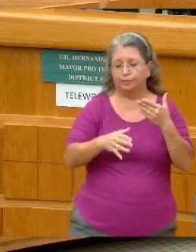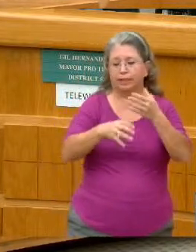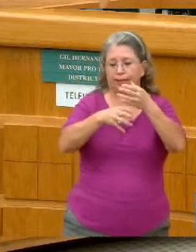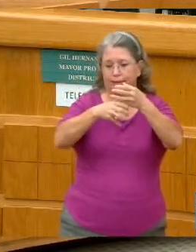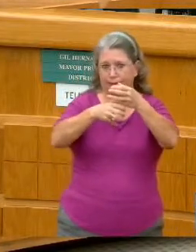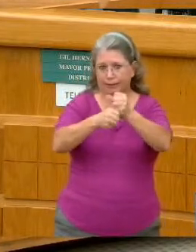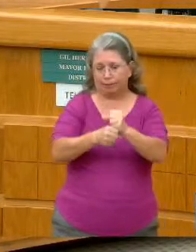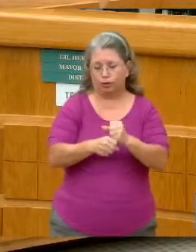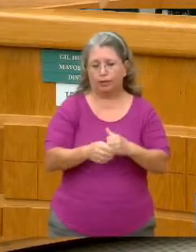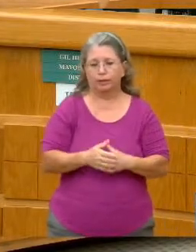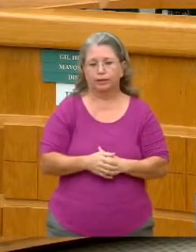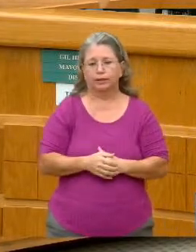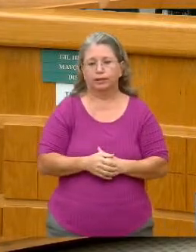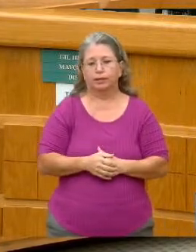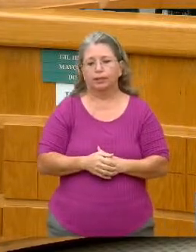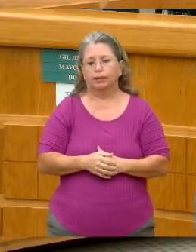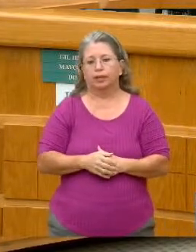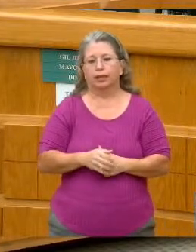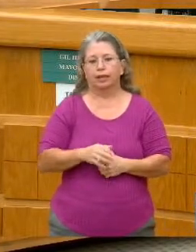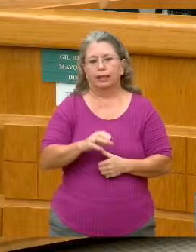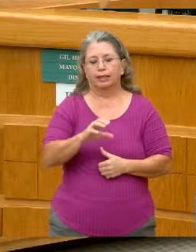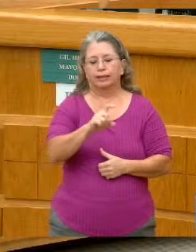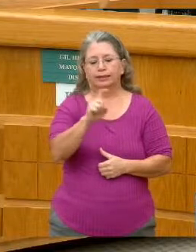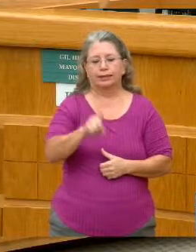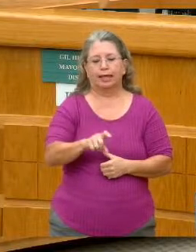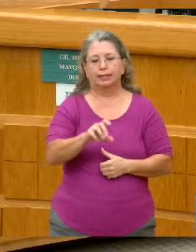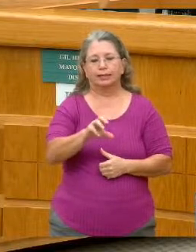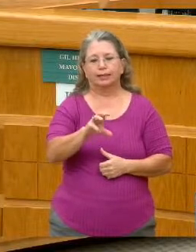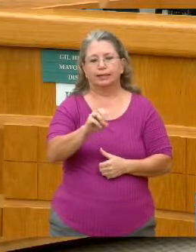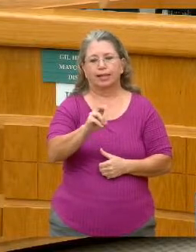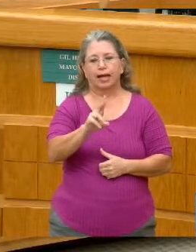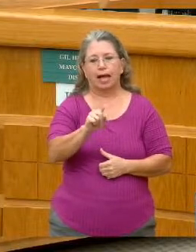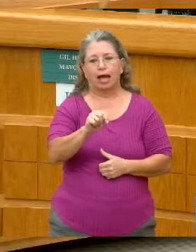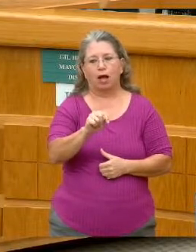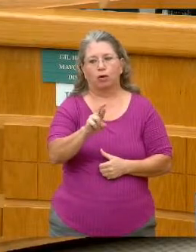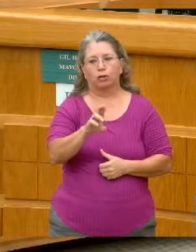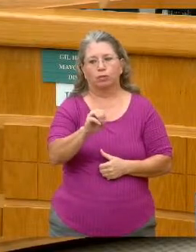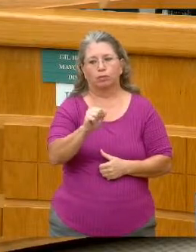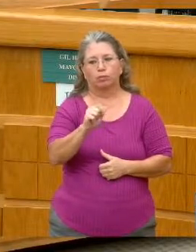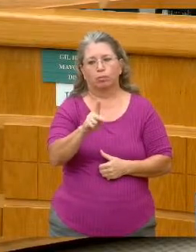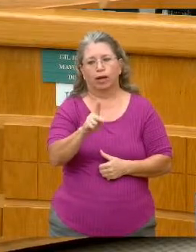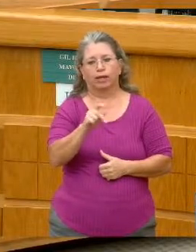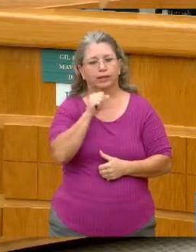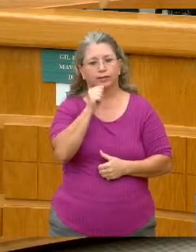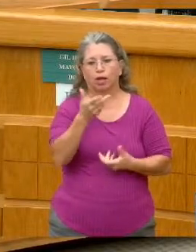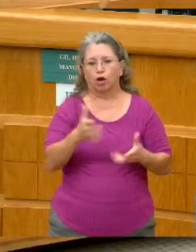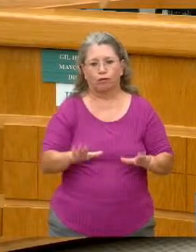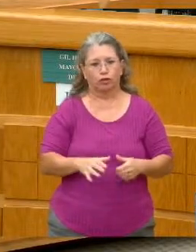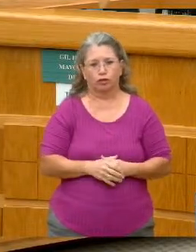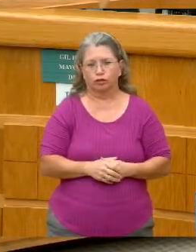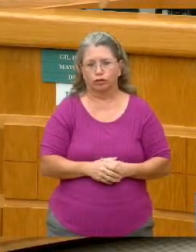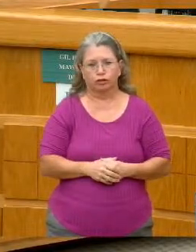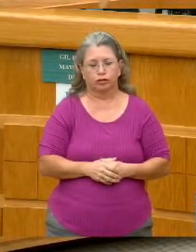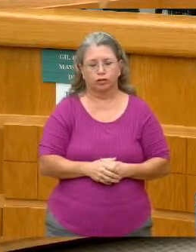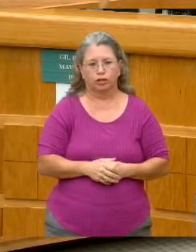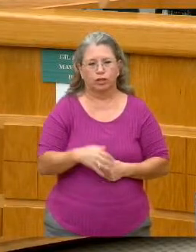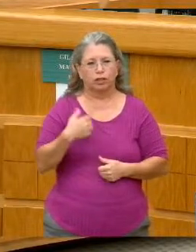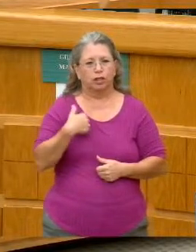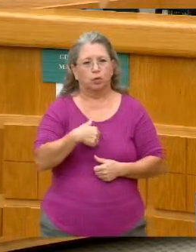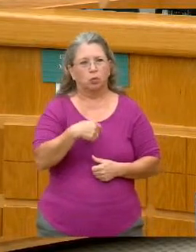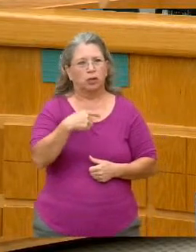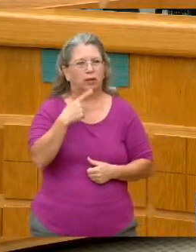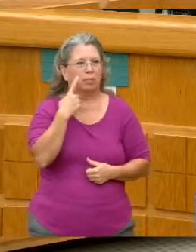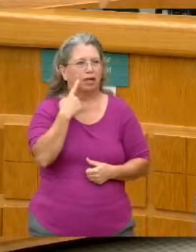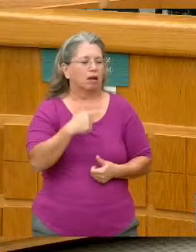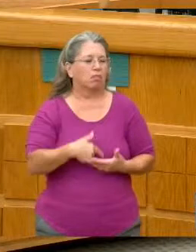it's getting more important to emphasize that. We've become so desensitized that when we only have 90 new